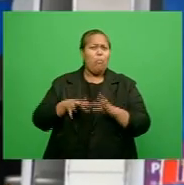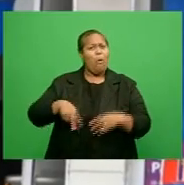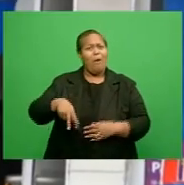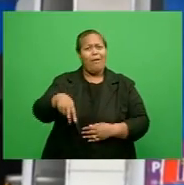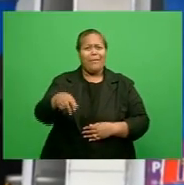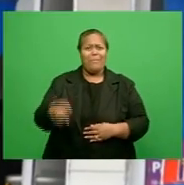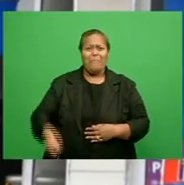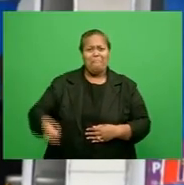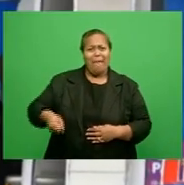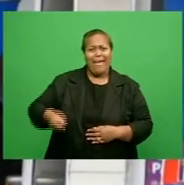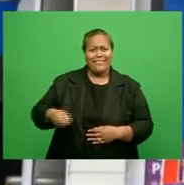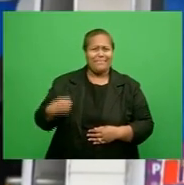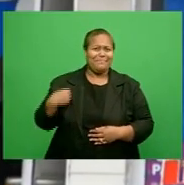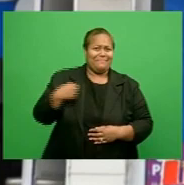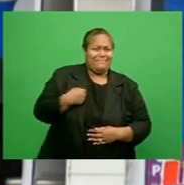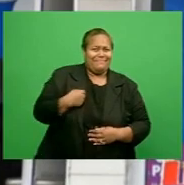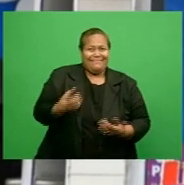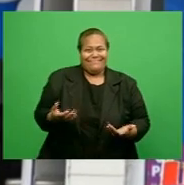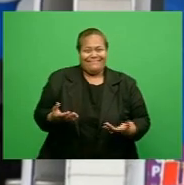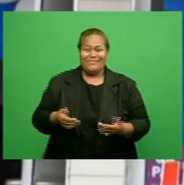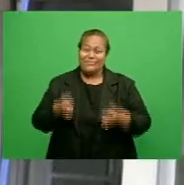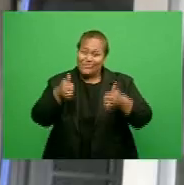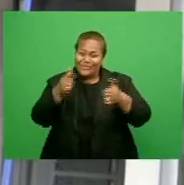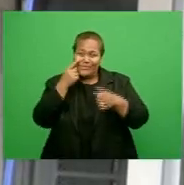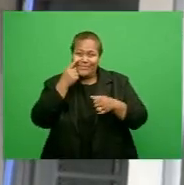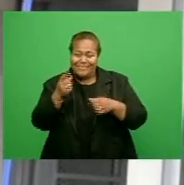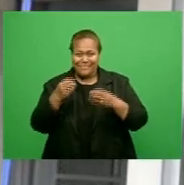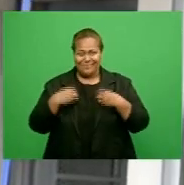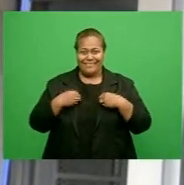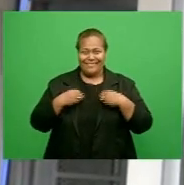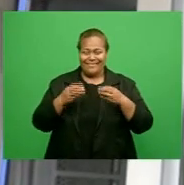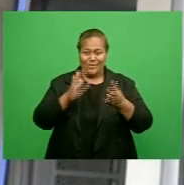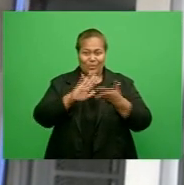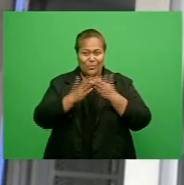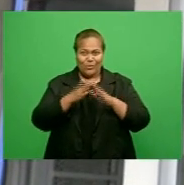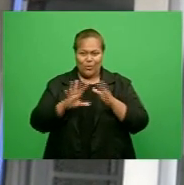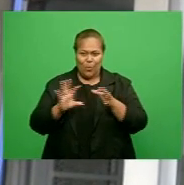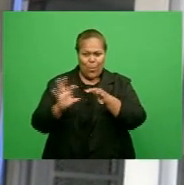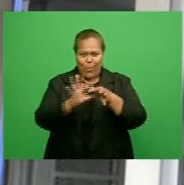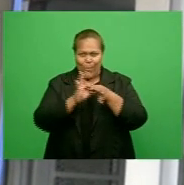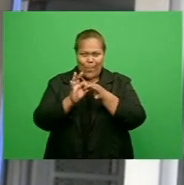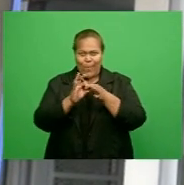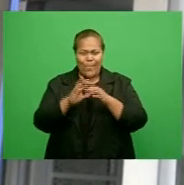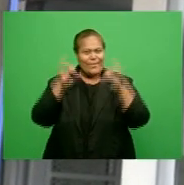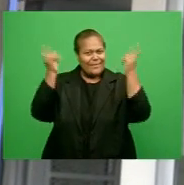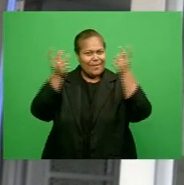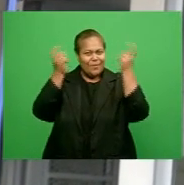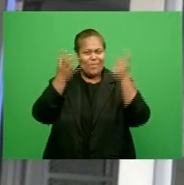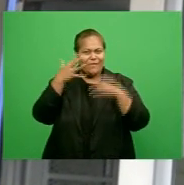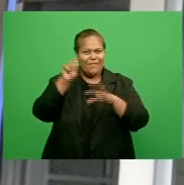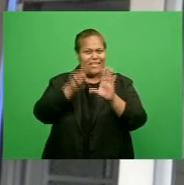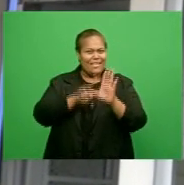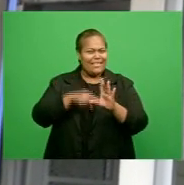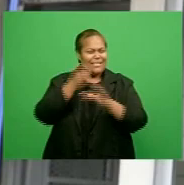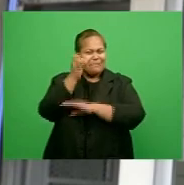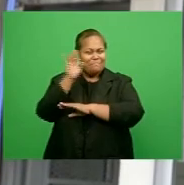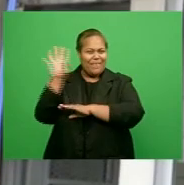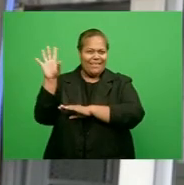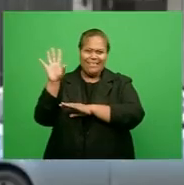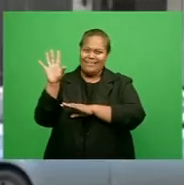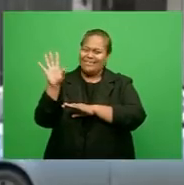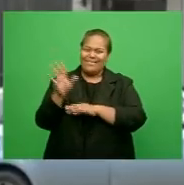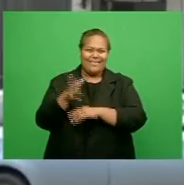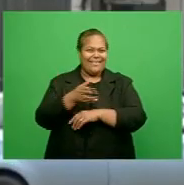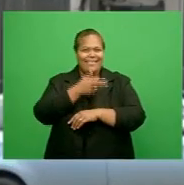Kumar says it's good to see the business community band together to commemorate Fiji's 50 years of independence, a welcome sight after the